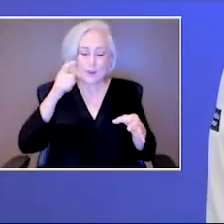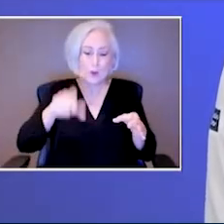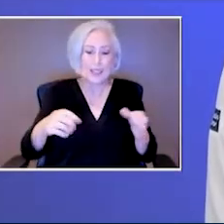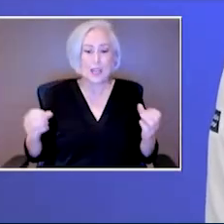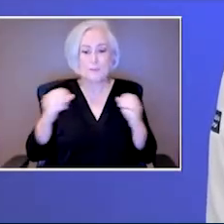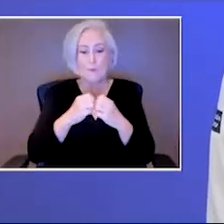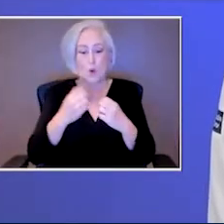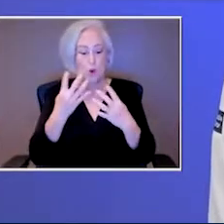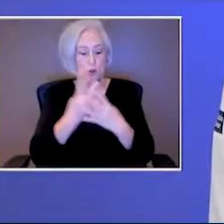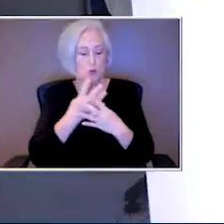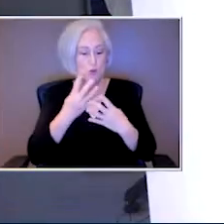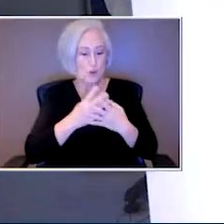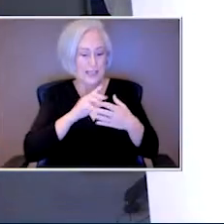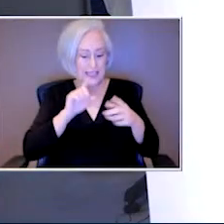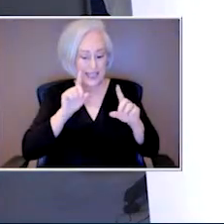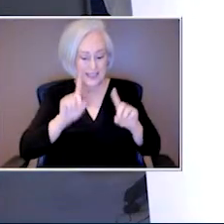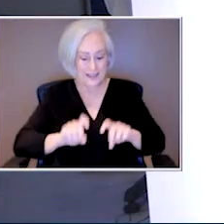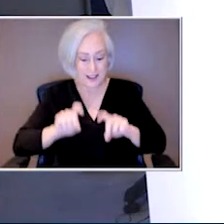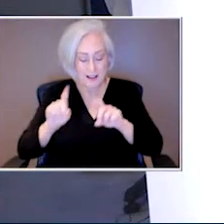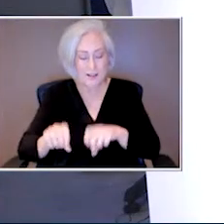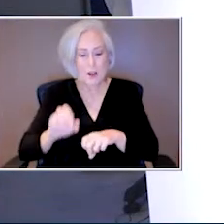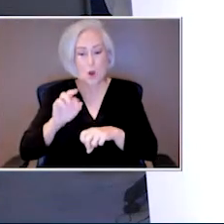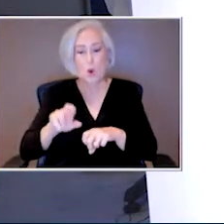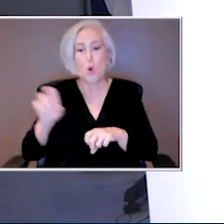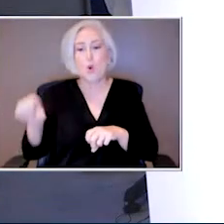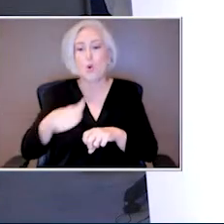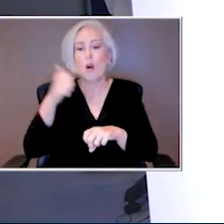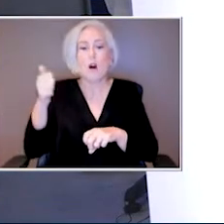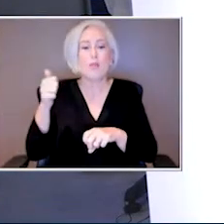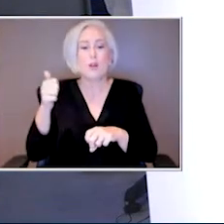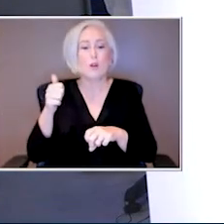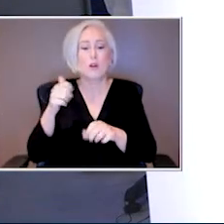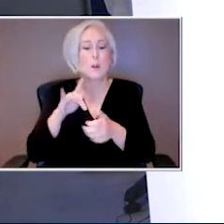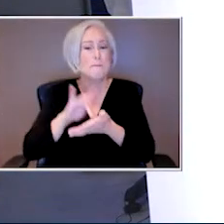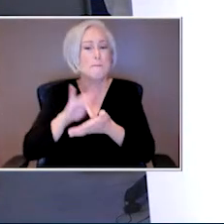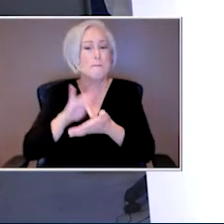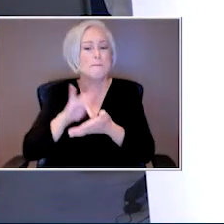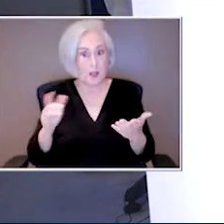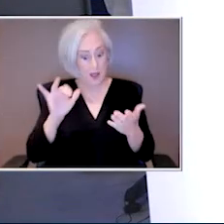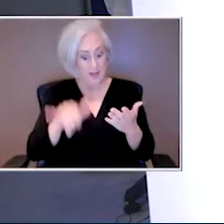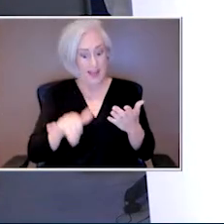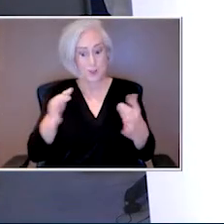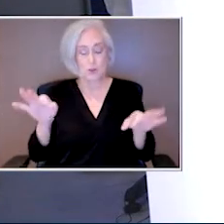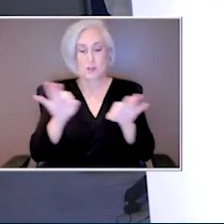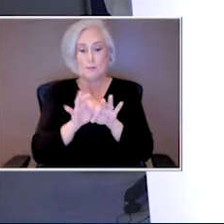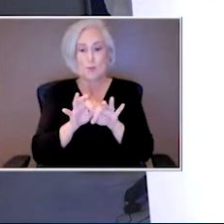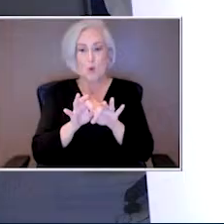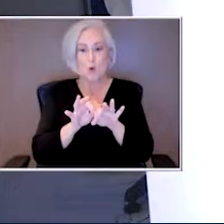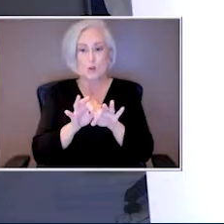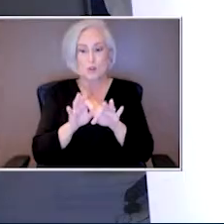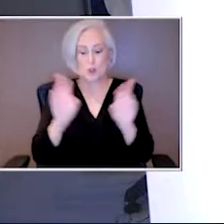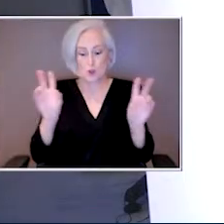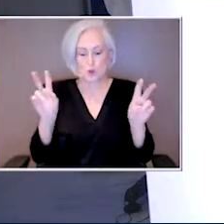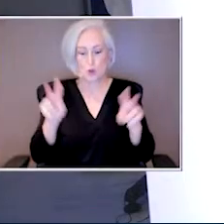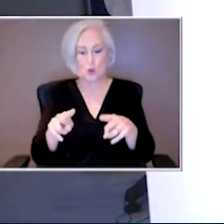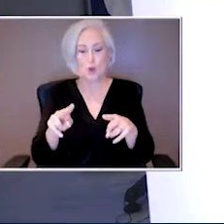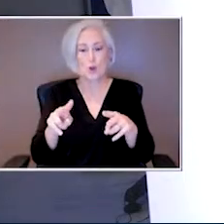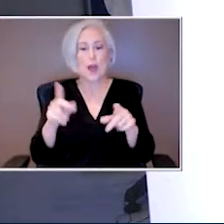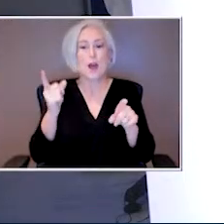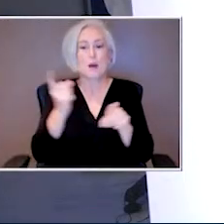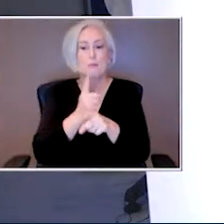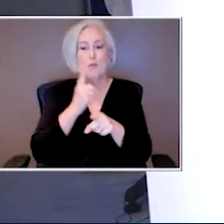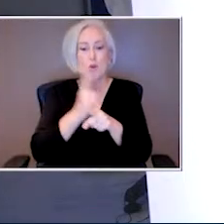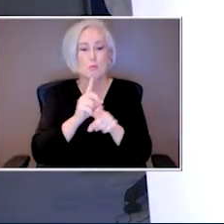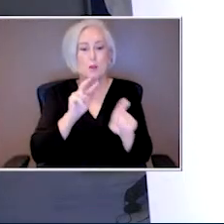reducing medicines. And isn't that the important part, is to be able to put it all into perspective? Yes. So maybe I Google and I get like a score, but it's like, what does